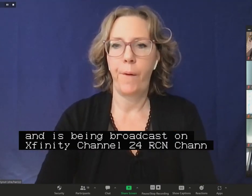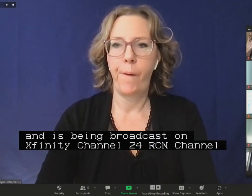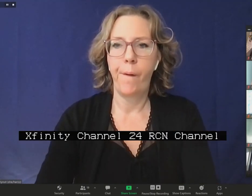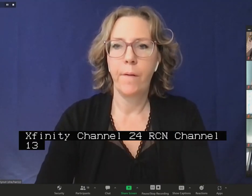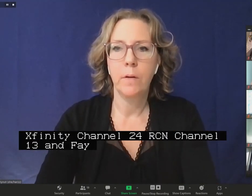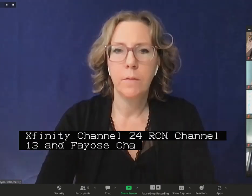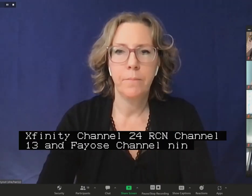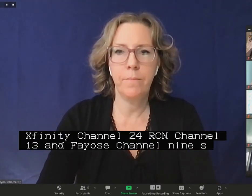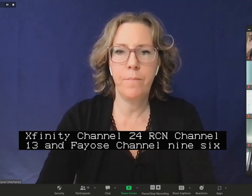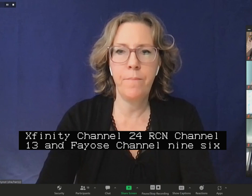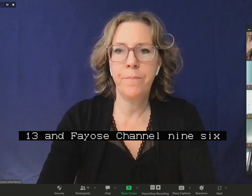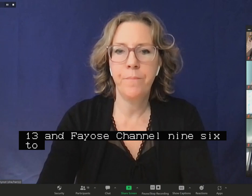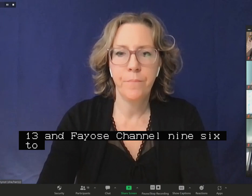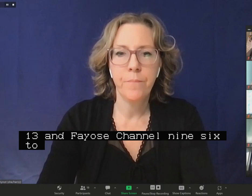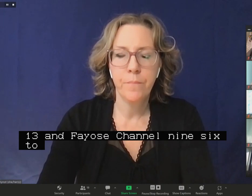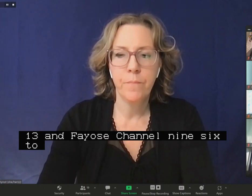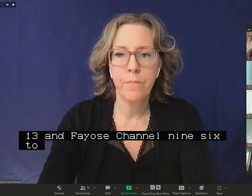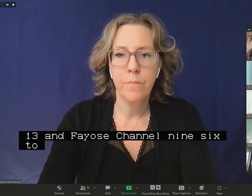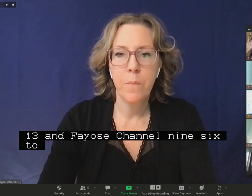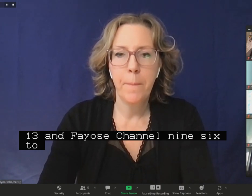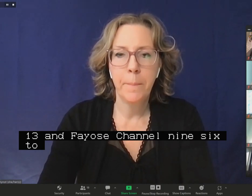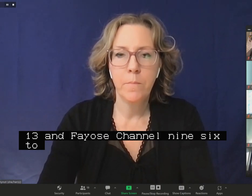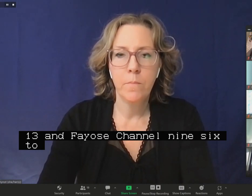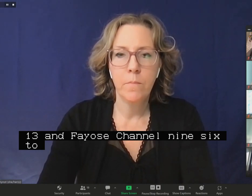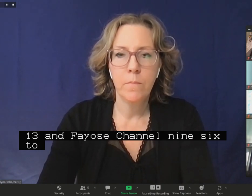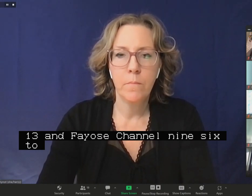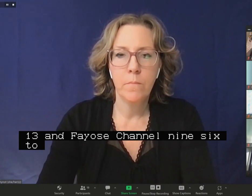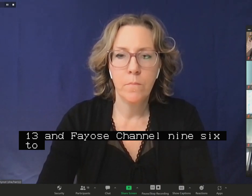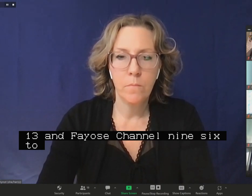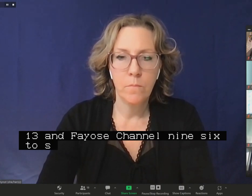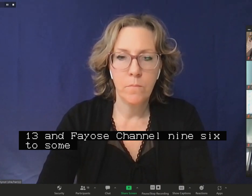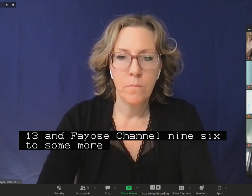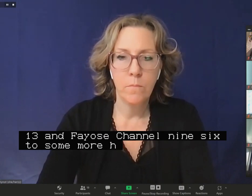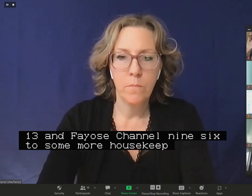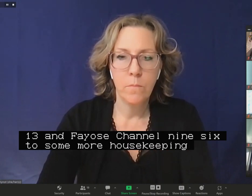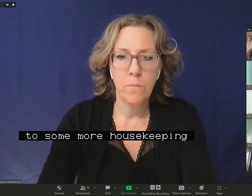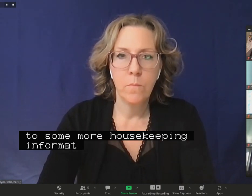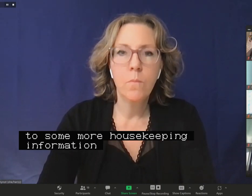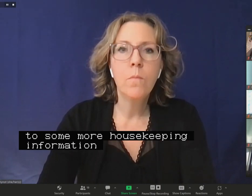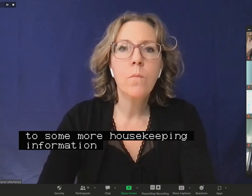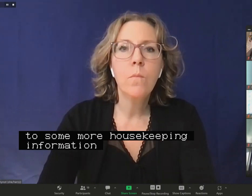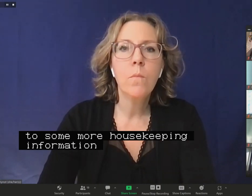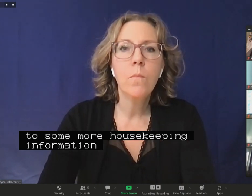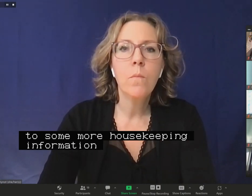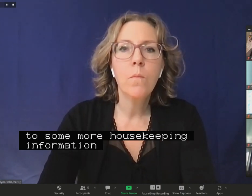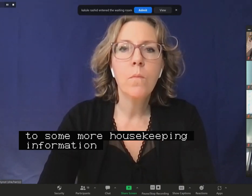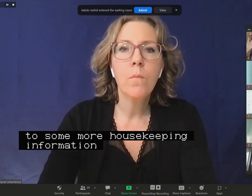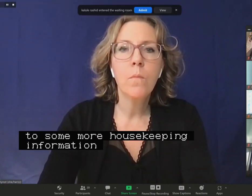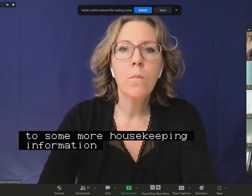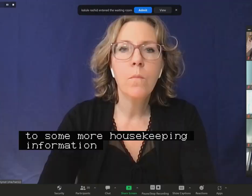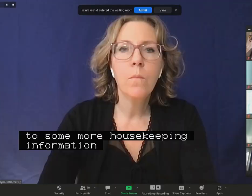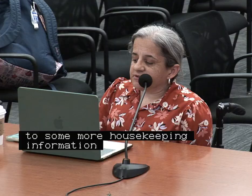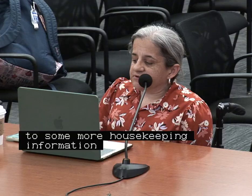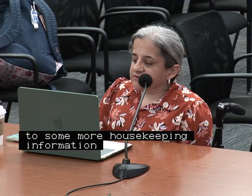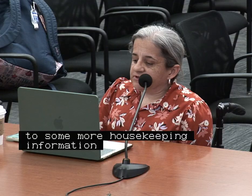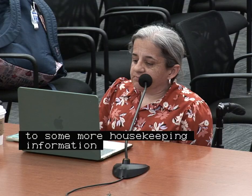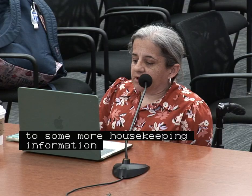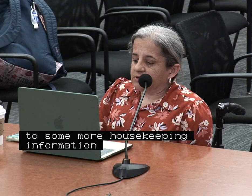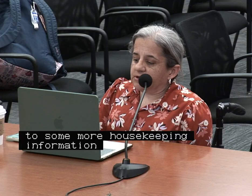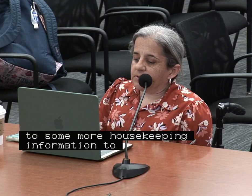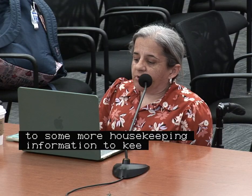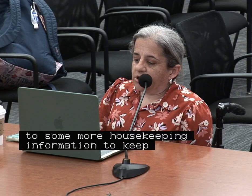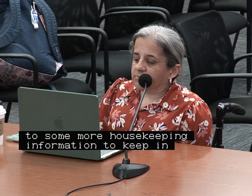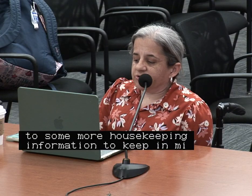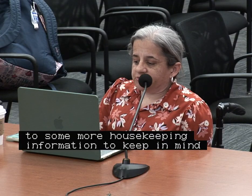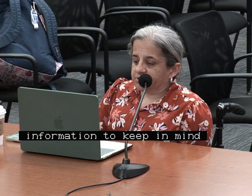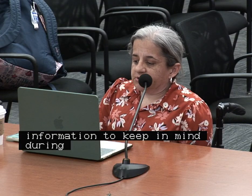Some more housekeeping information to keep in mind during this meeting. Closed captioning is available. You can access it by clicking the CC button